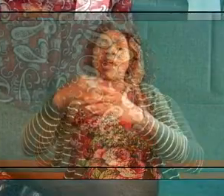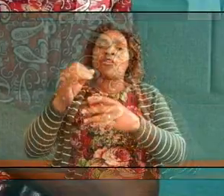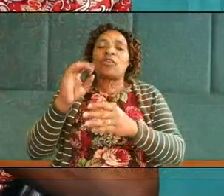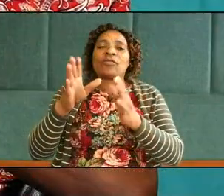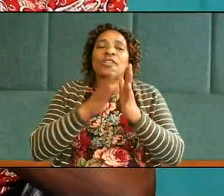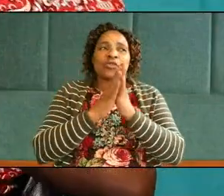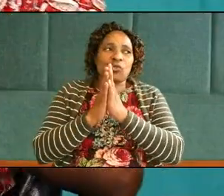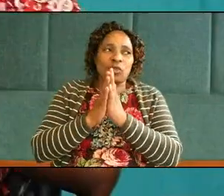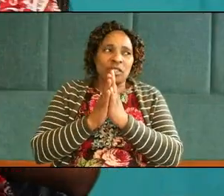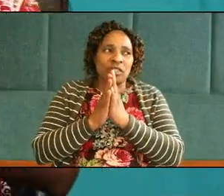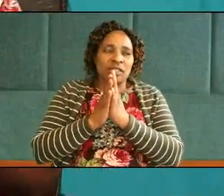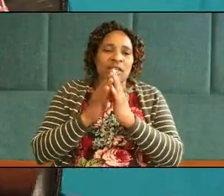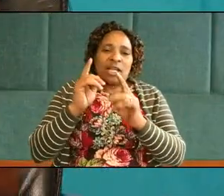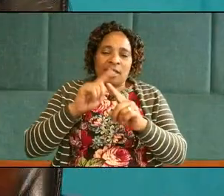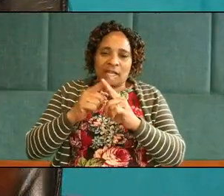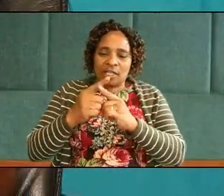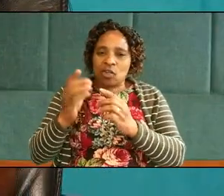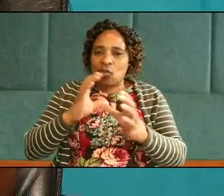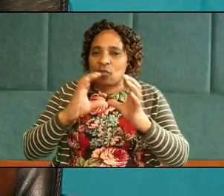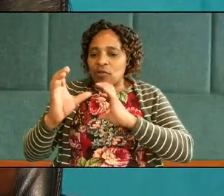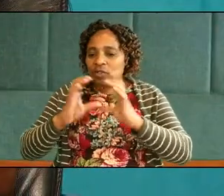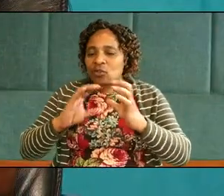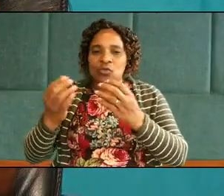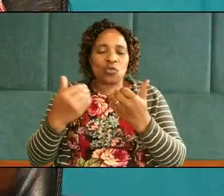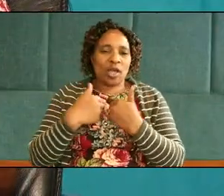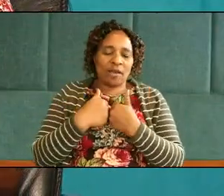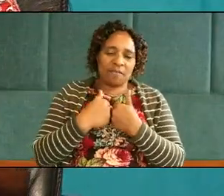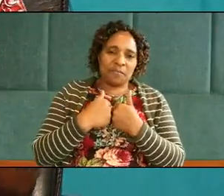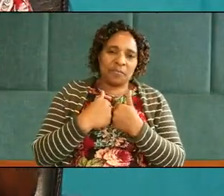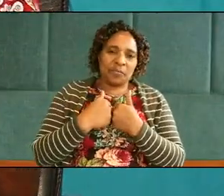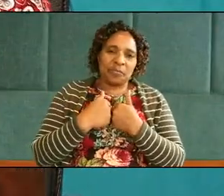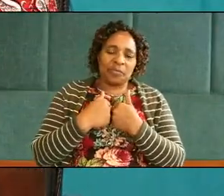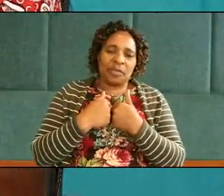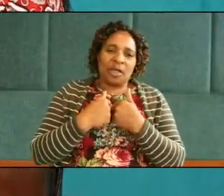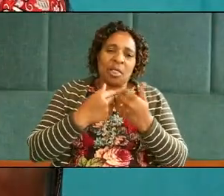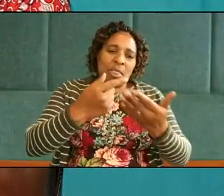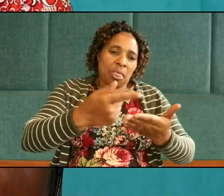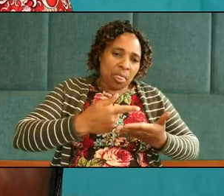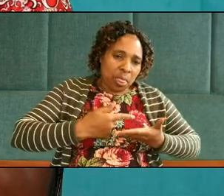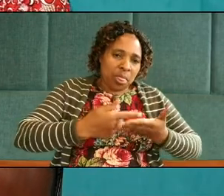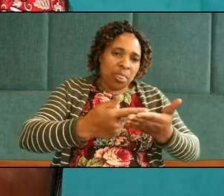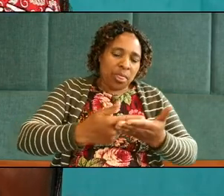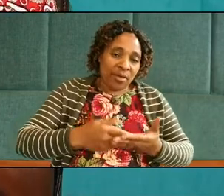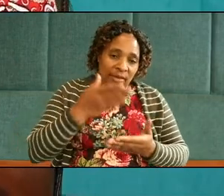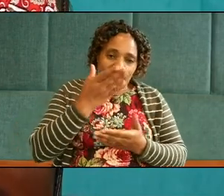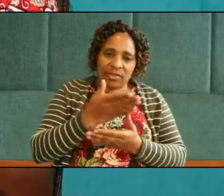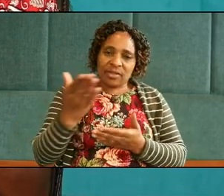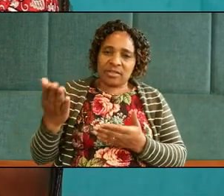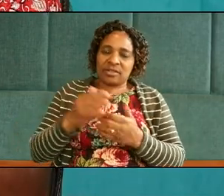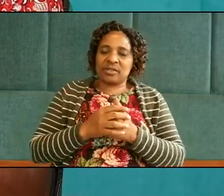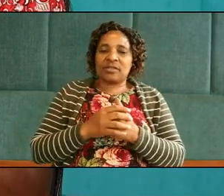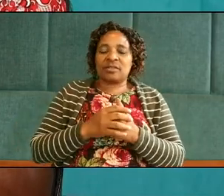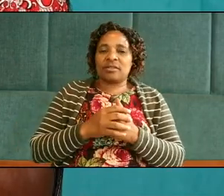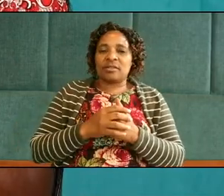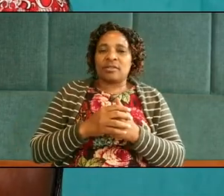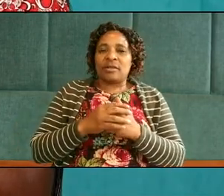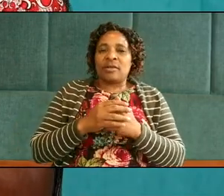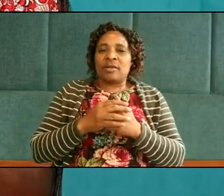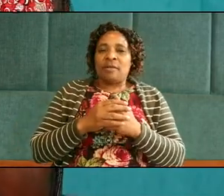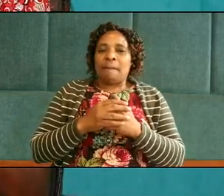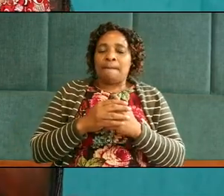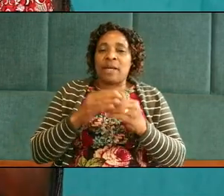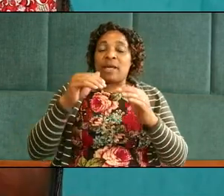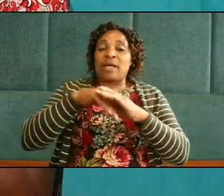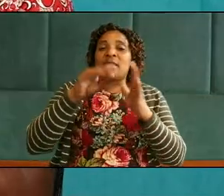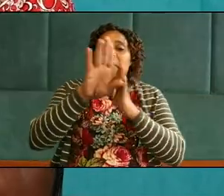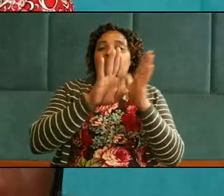story, and the conversations that we have just had, you know, there is a, what I like about the Bible is that